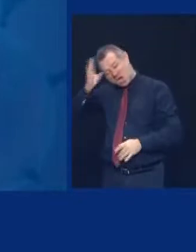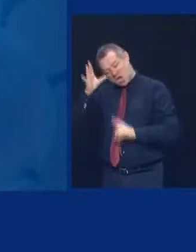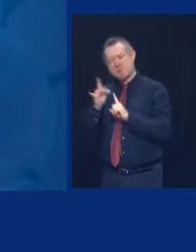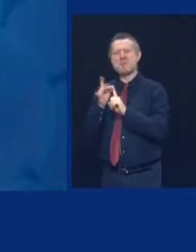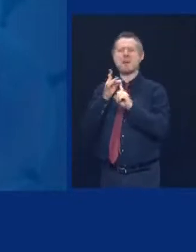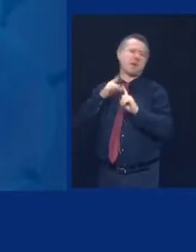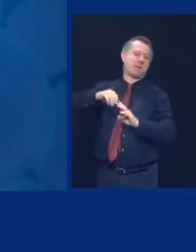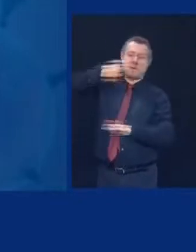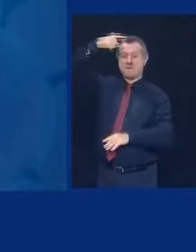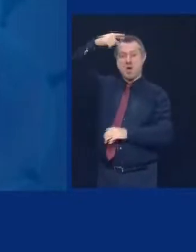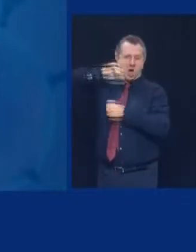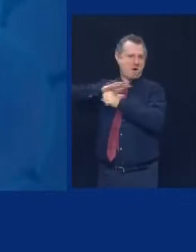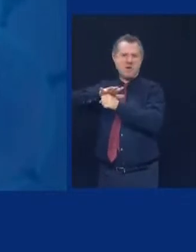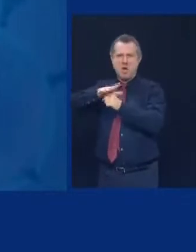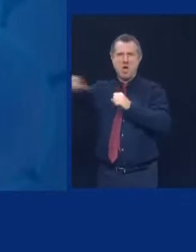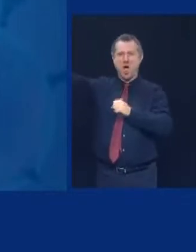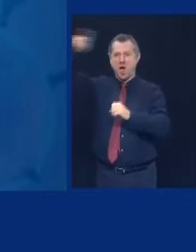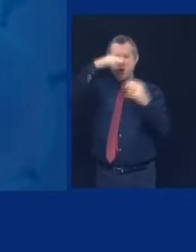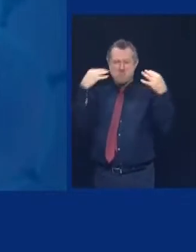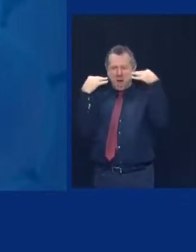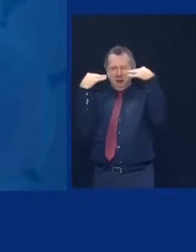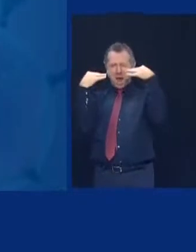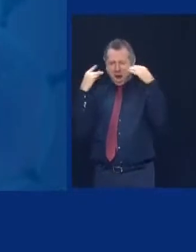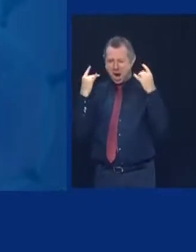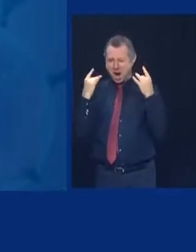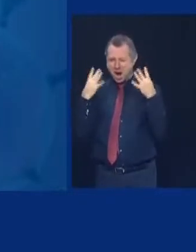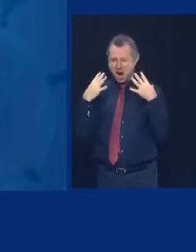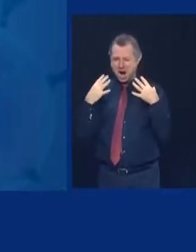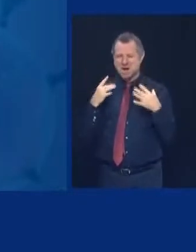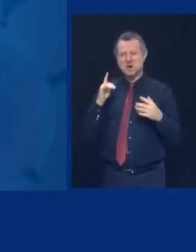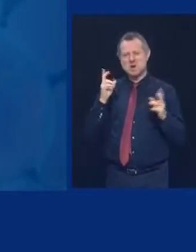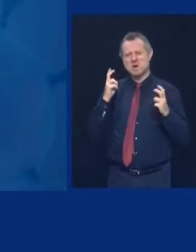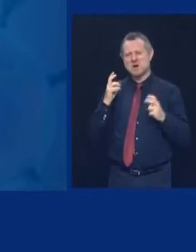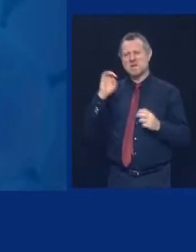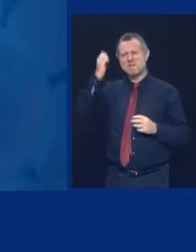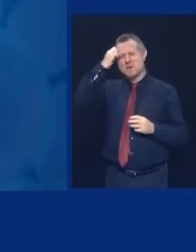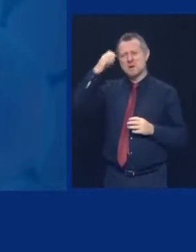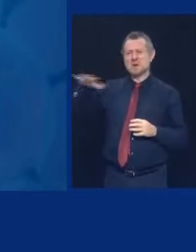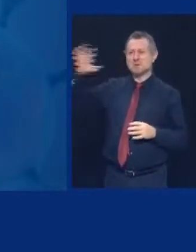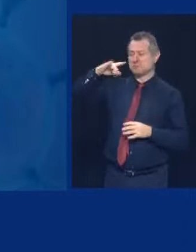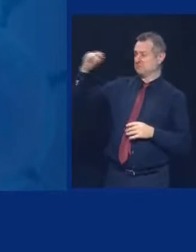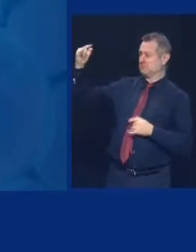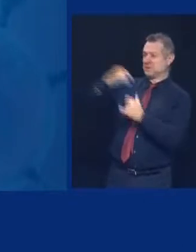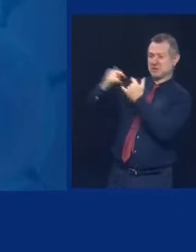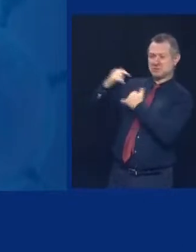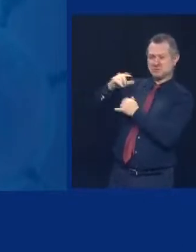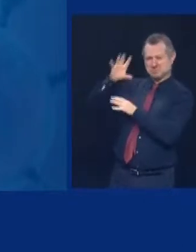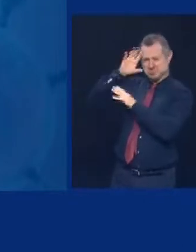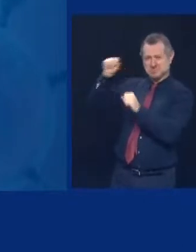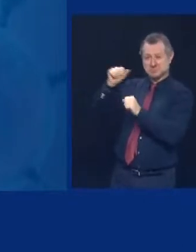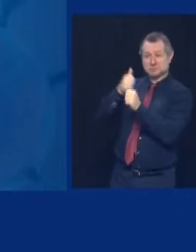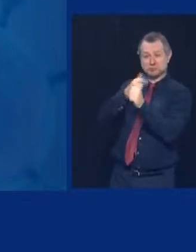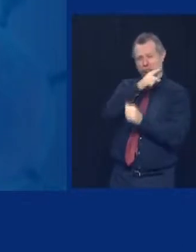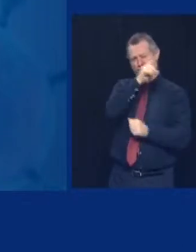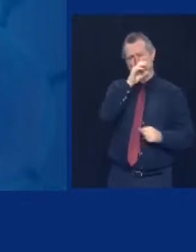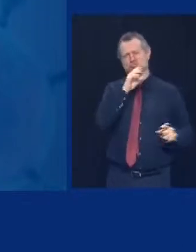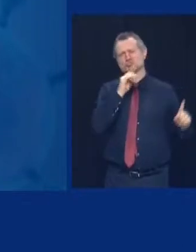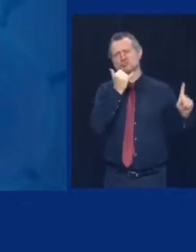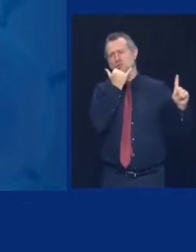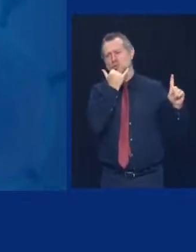the COVID ambush, because the president was wrong. It was not the China